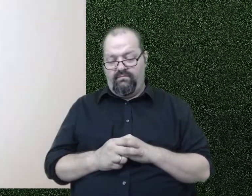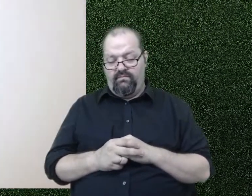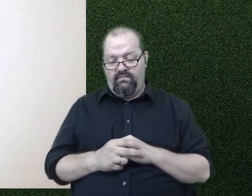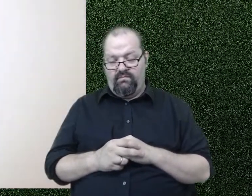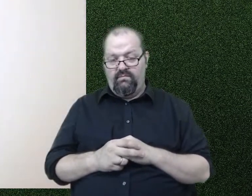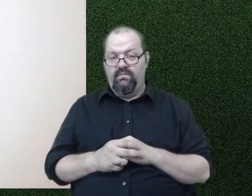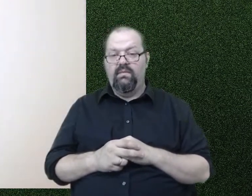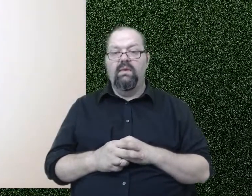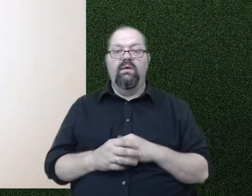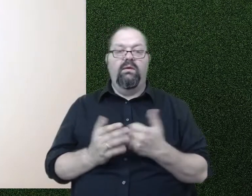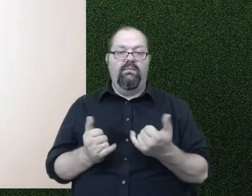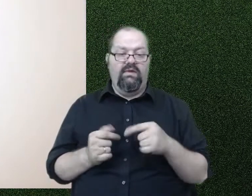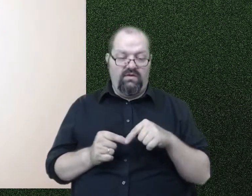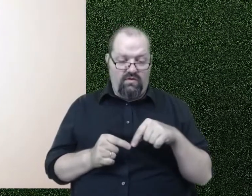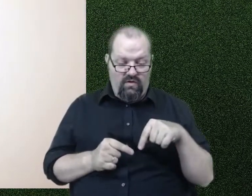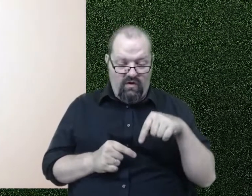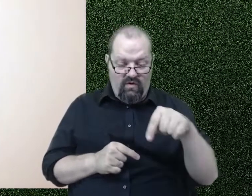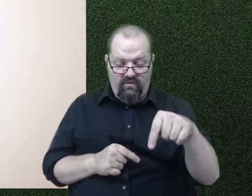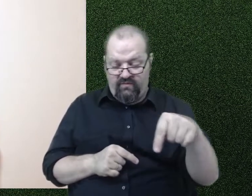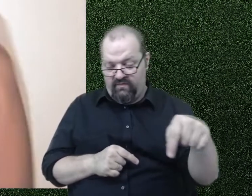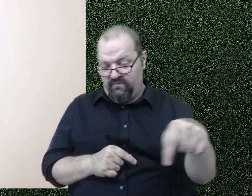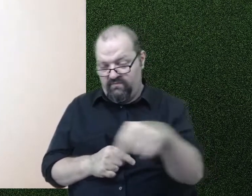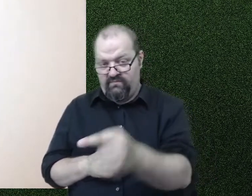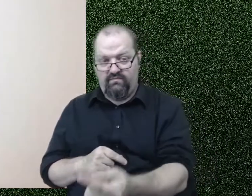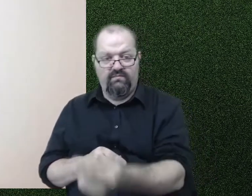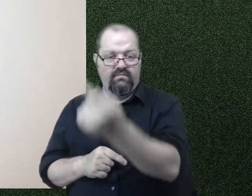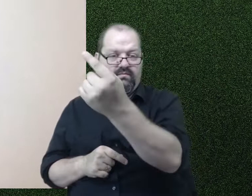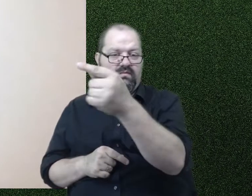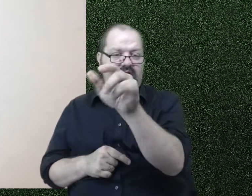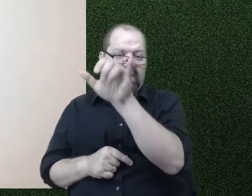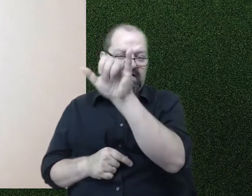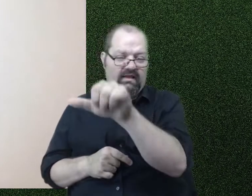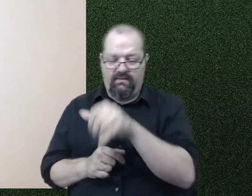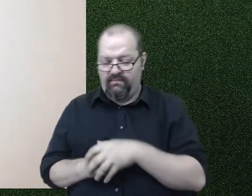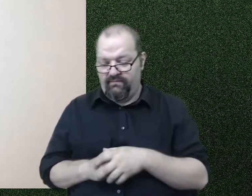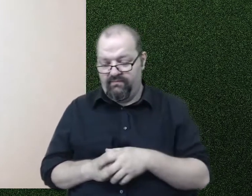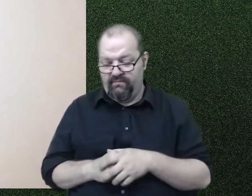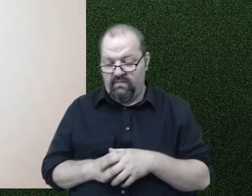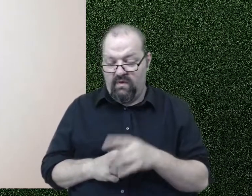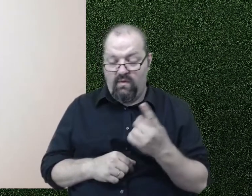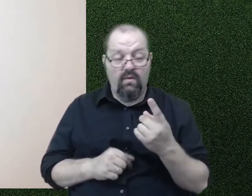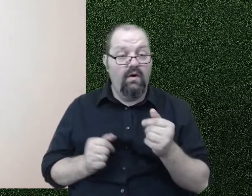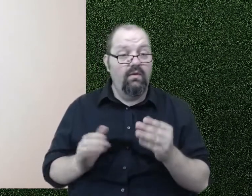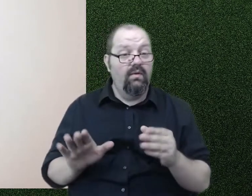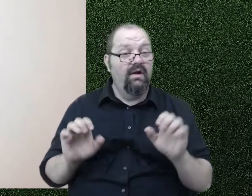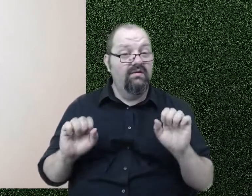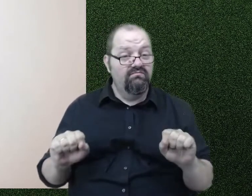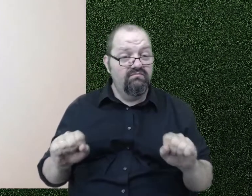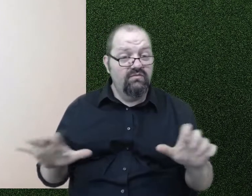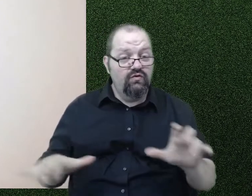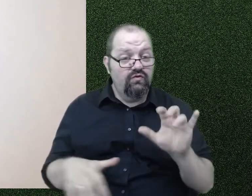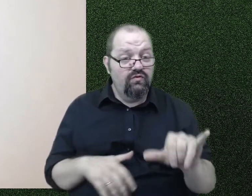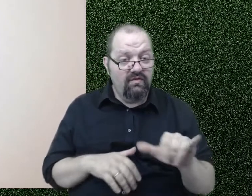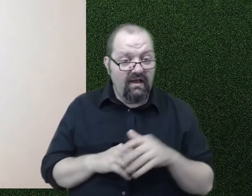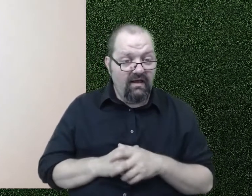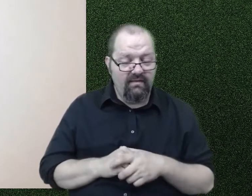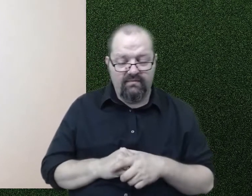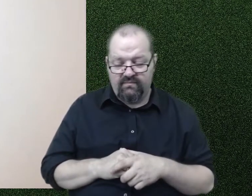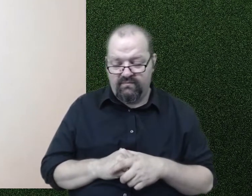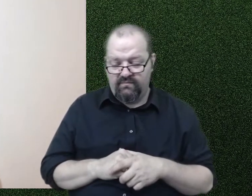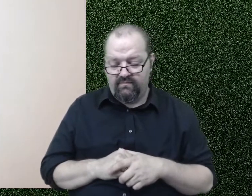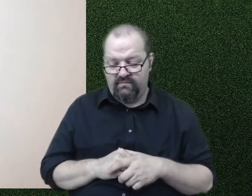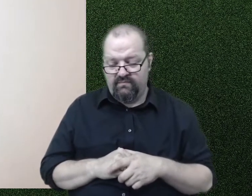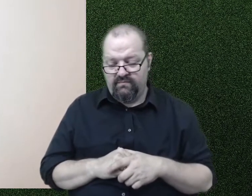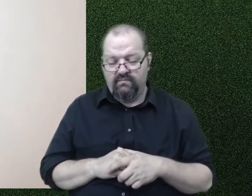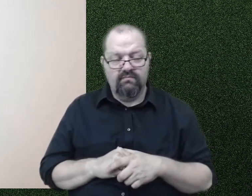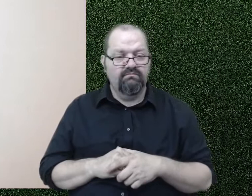So I'm going to go over here, and then up 5. One way that I can do that is I can draw